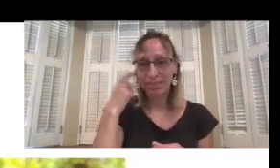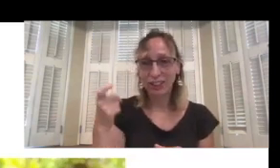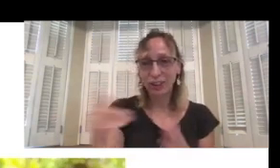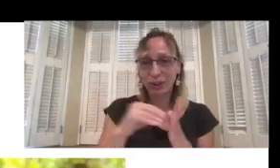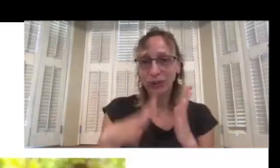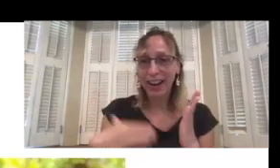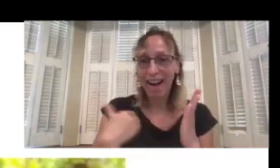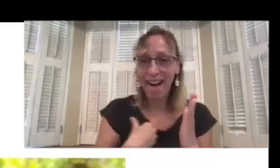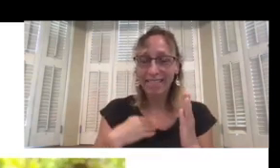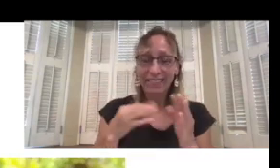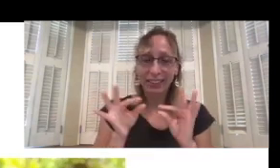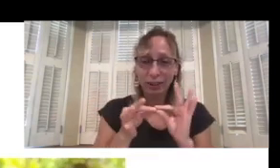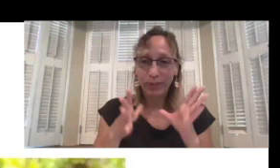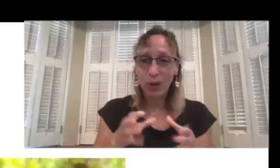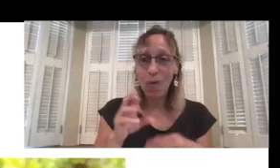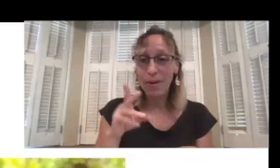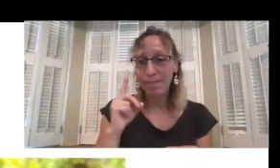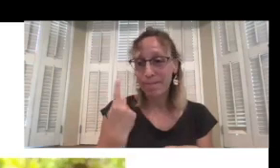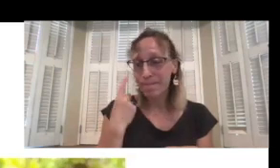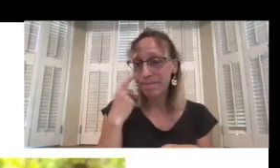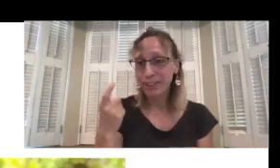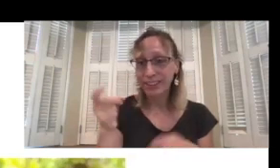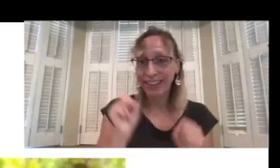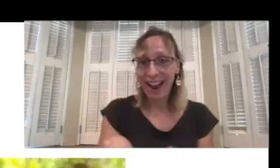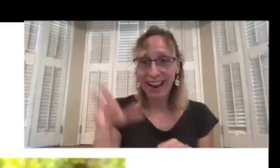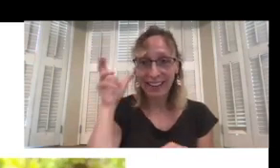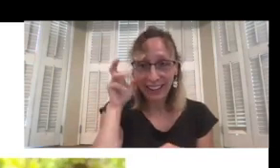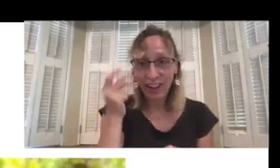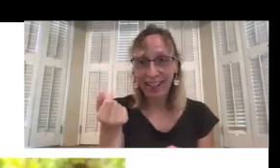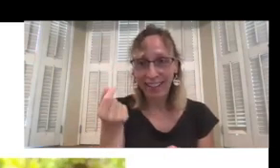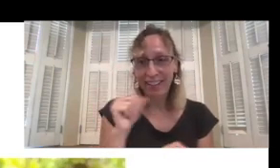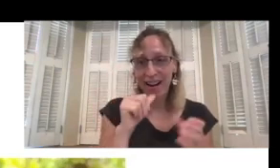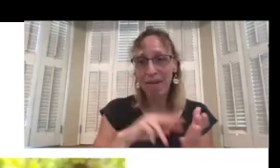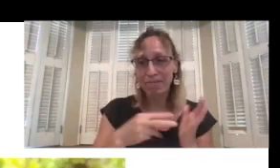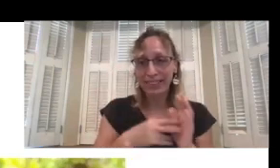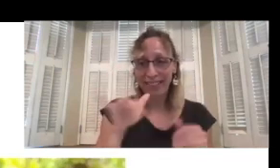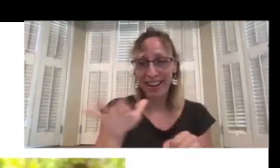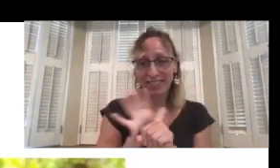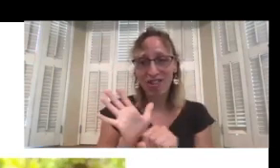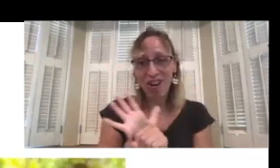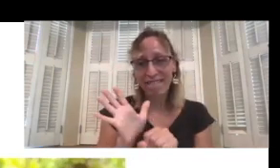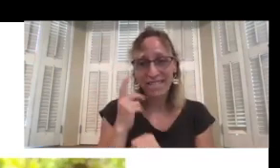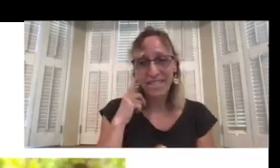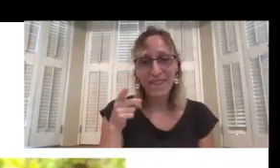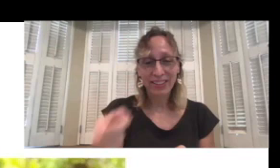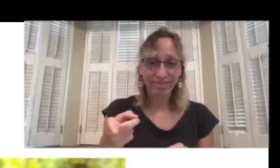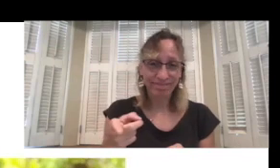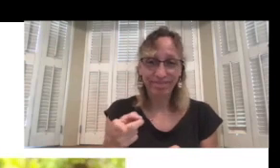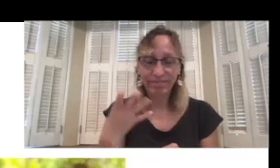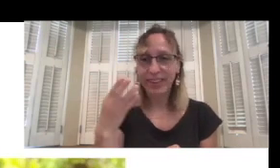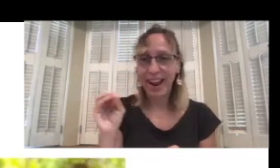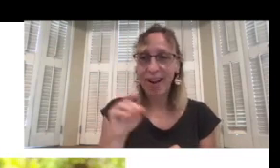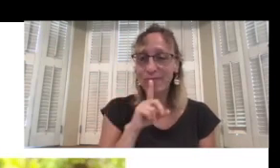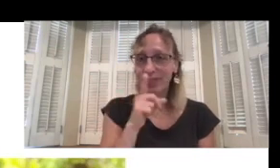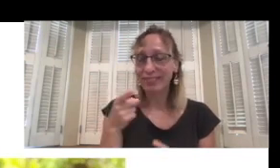today, and to remind them that it's not just because if a student has listening technology or